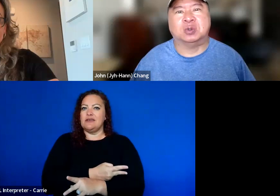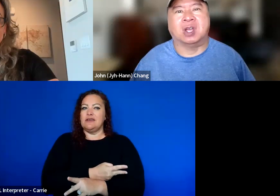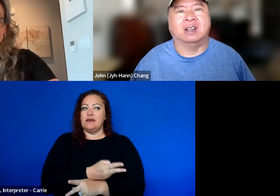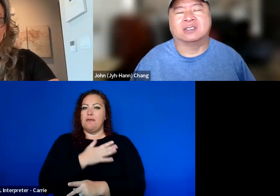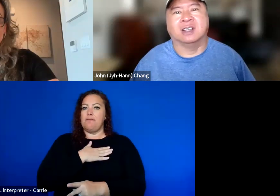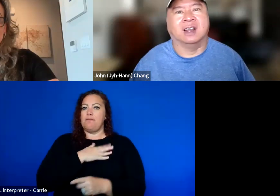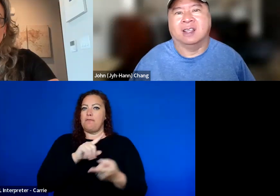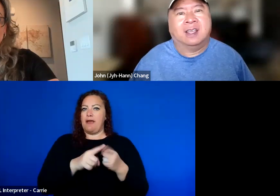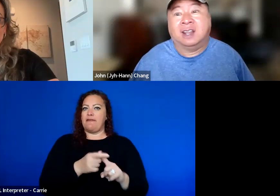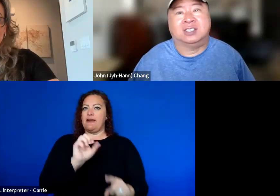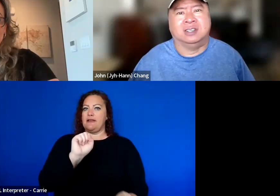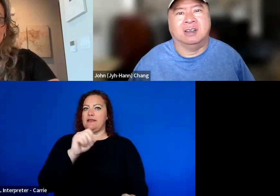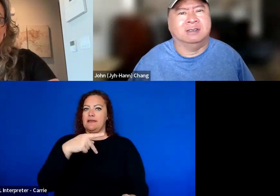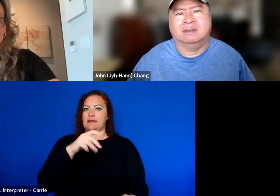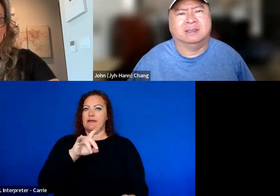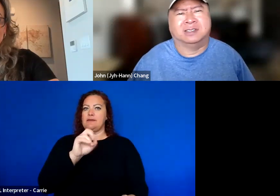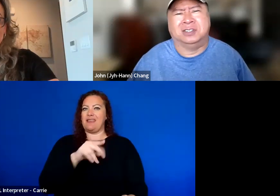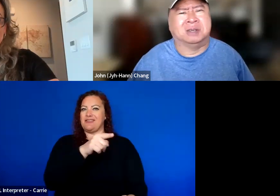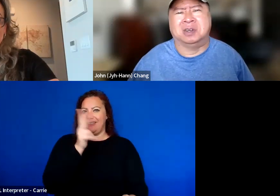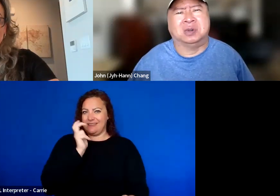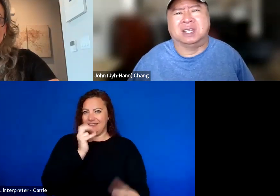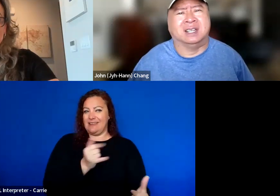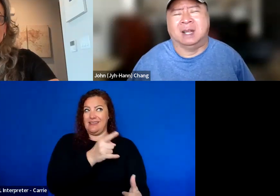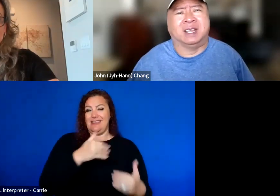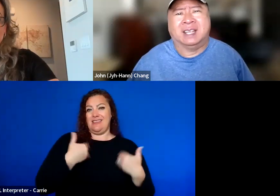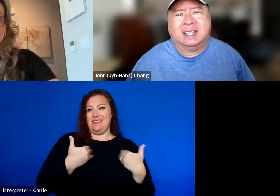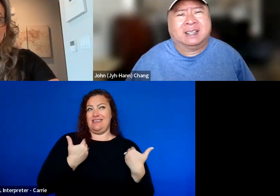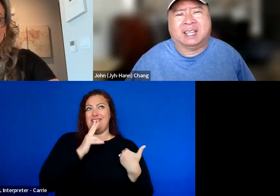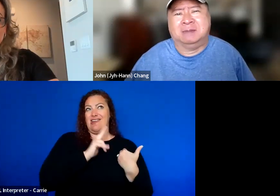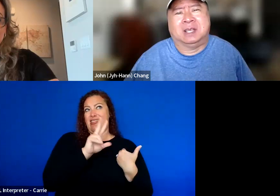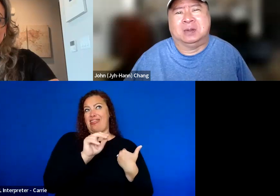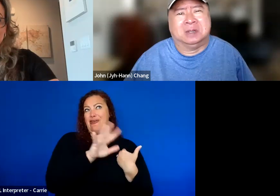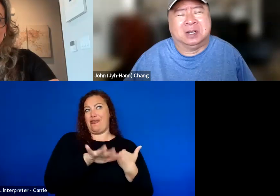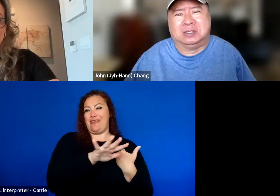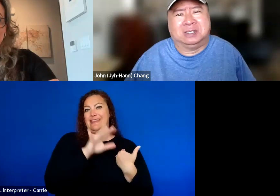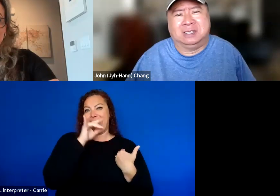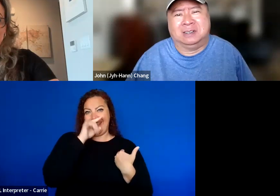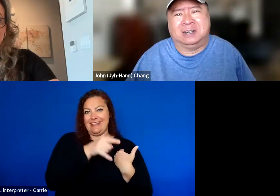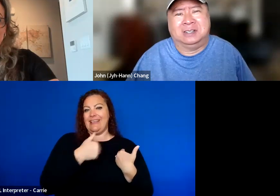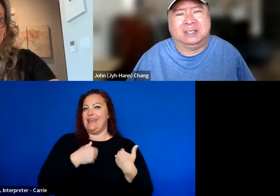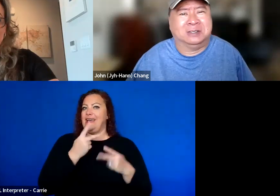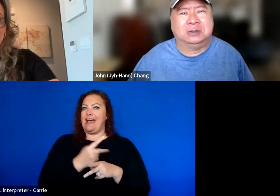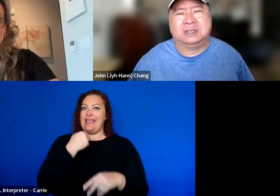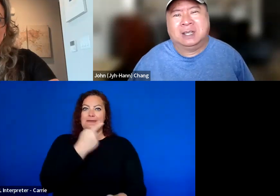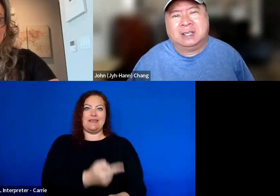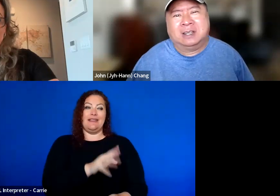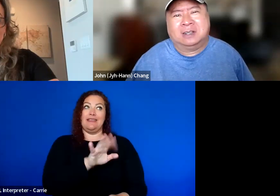Spencer, who's on listening, and he's a young 30-some-year-old kid, and I'm like, I keep telling him, learn,